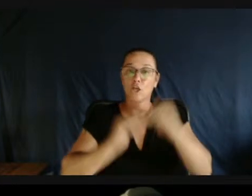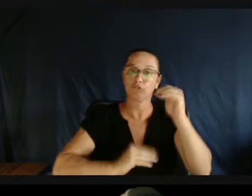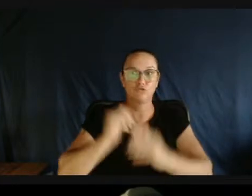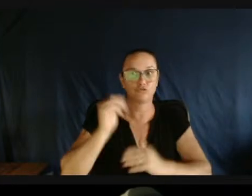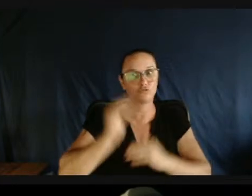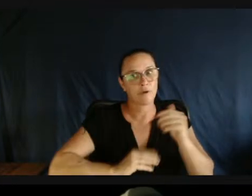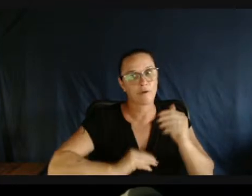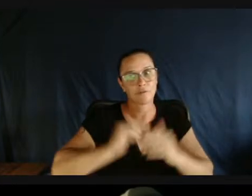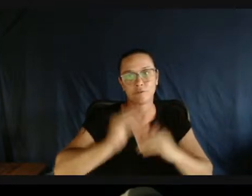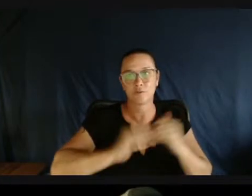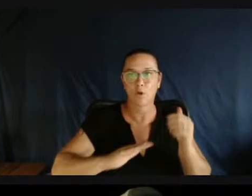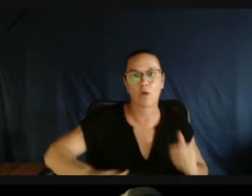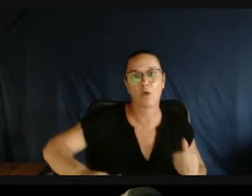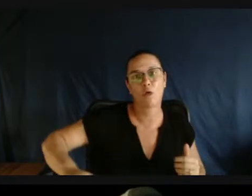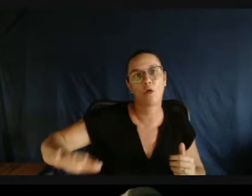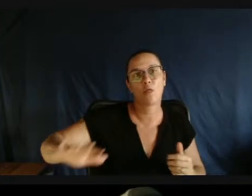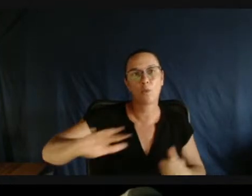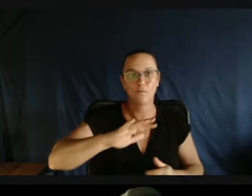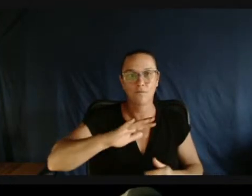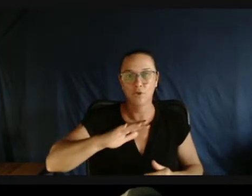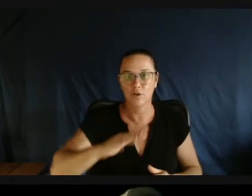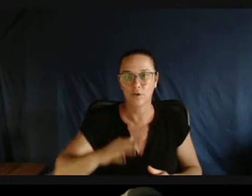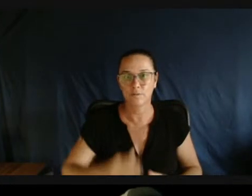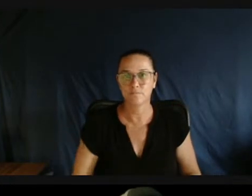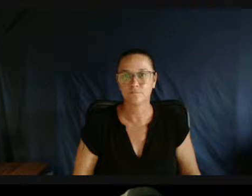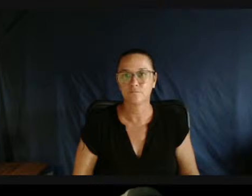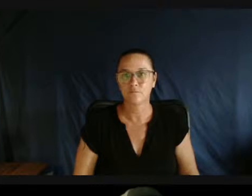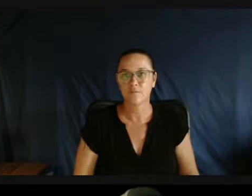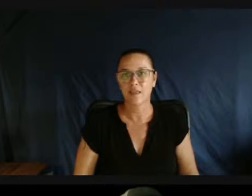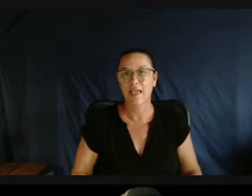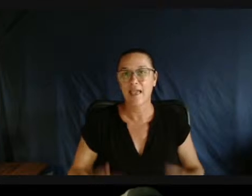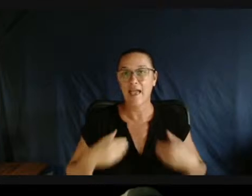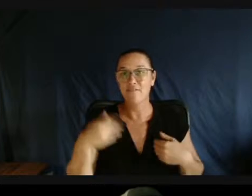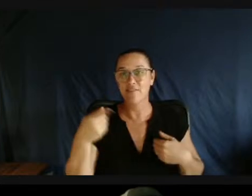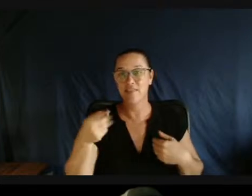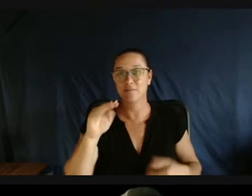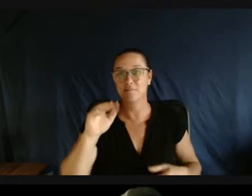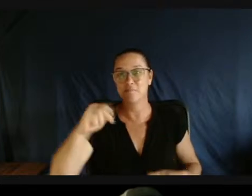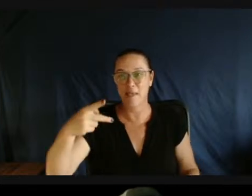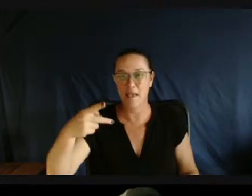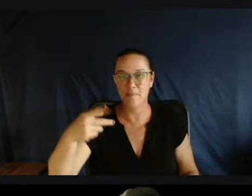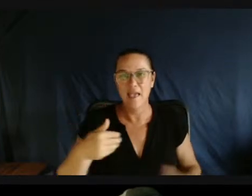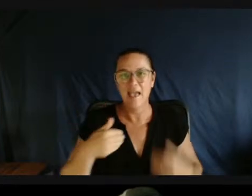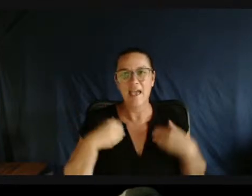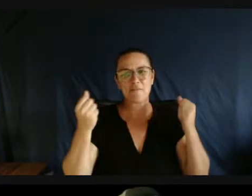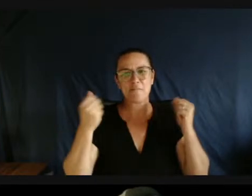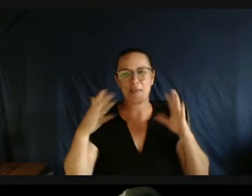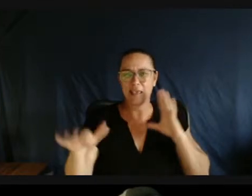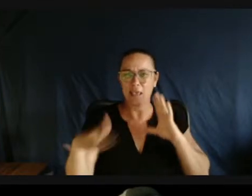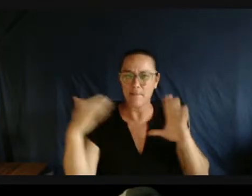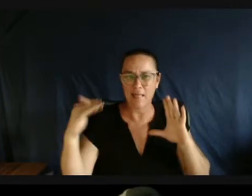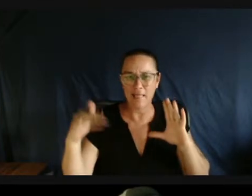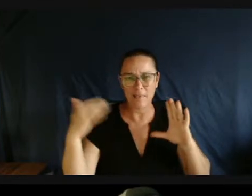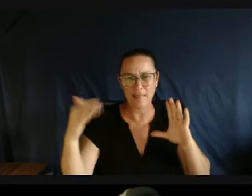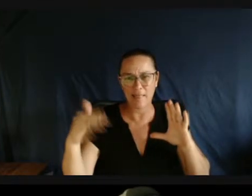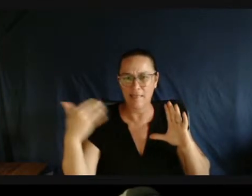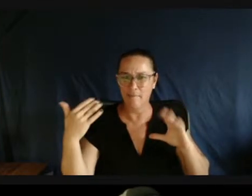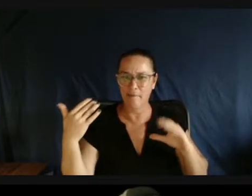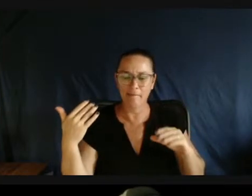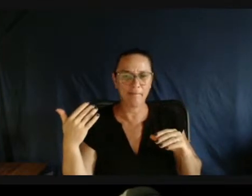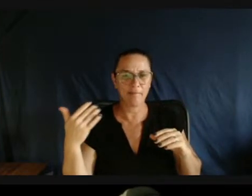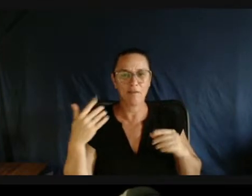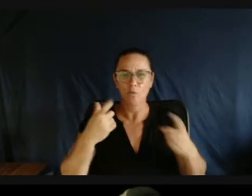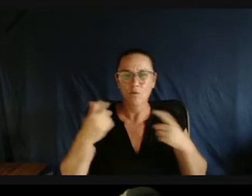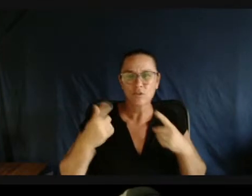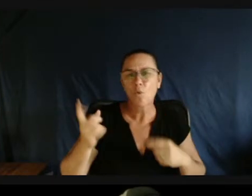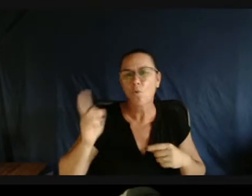it's everywhere. I have this little map here. I keep getting a lot of emails and questions on